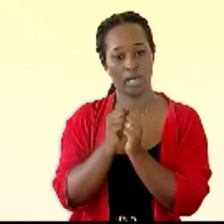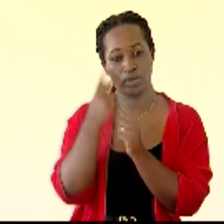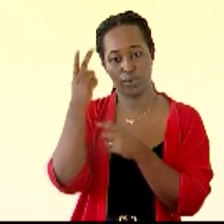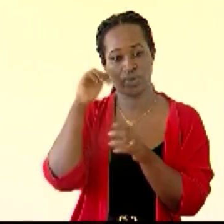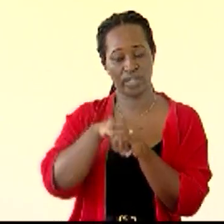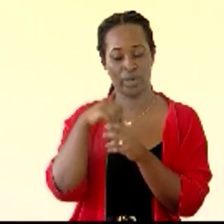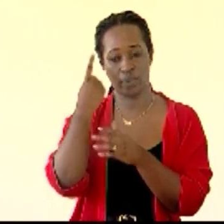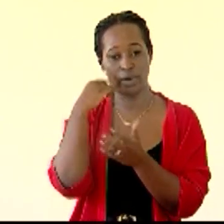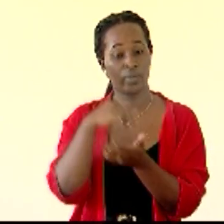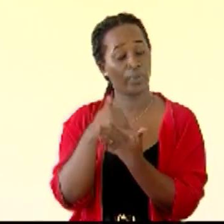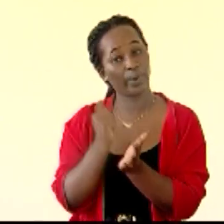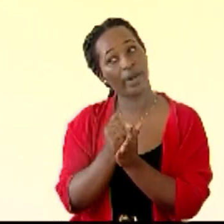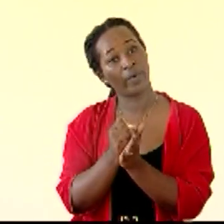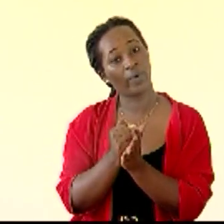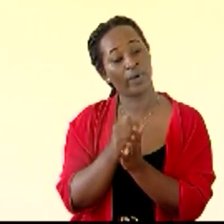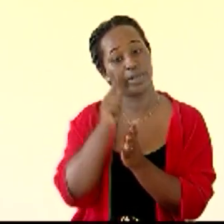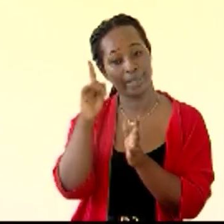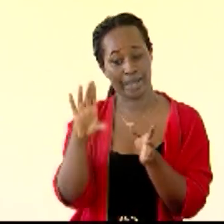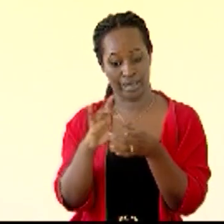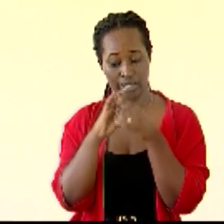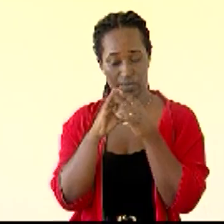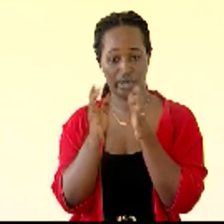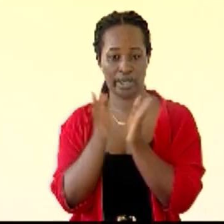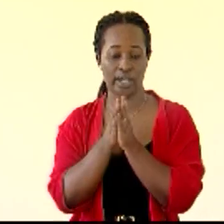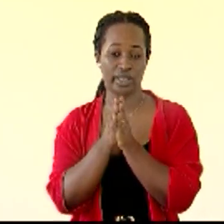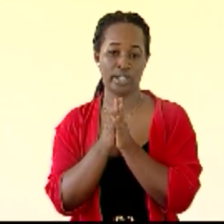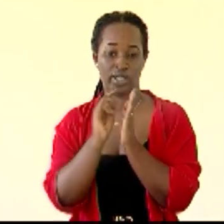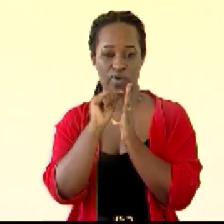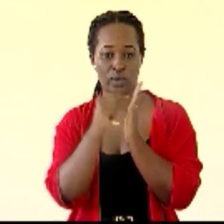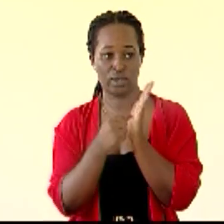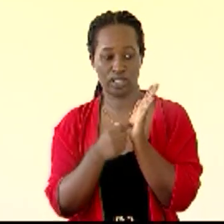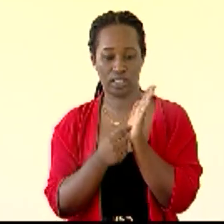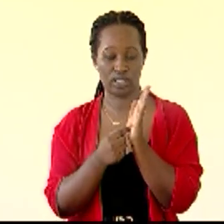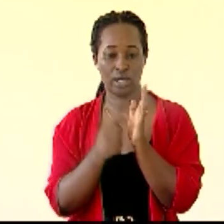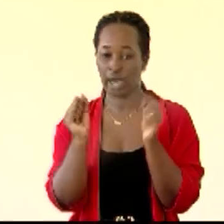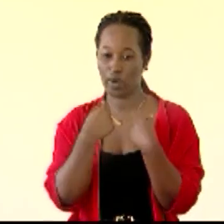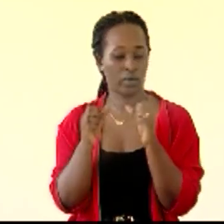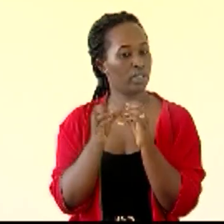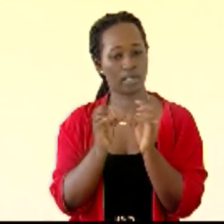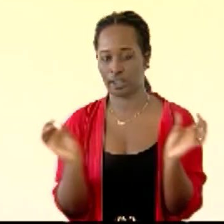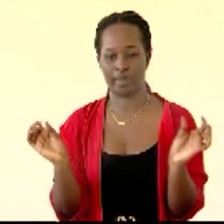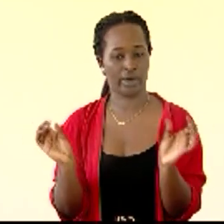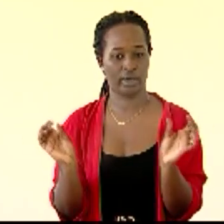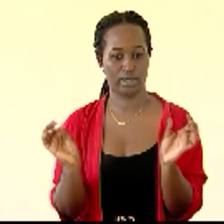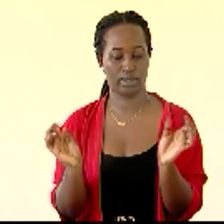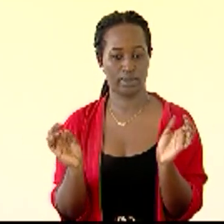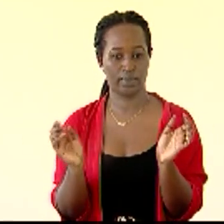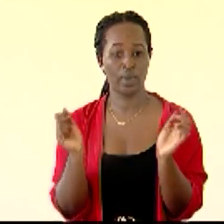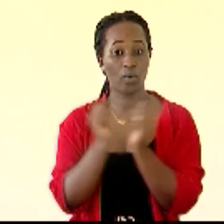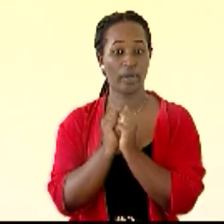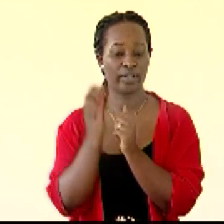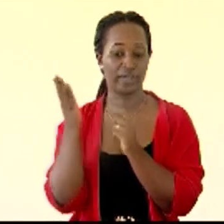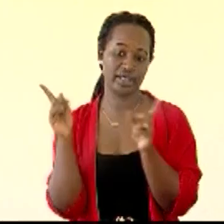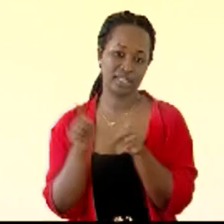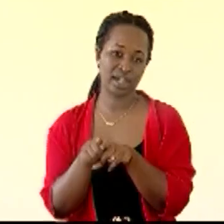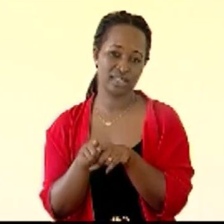is because they are interconnected and we still cannot separate them. So with this,